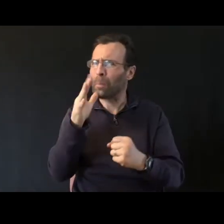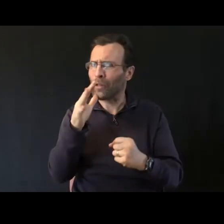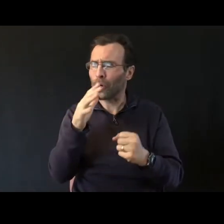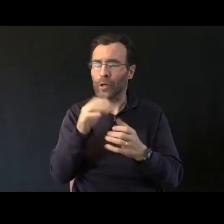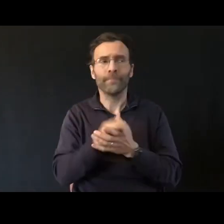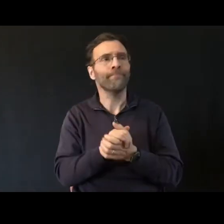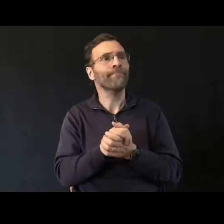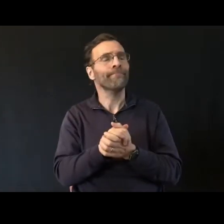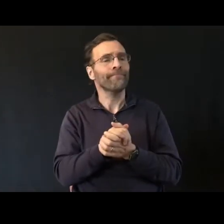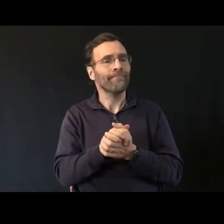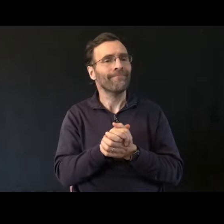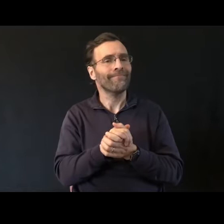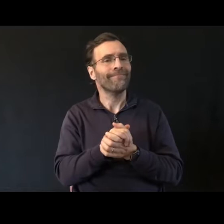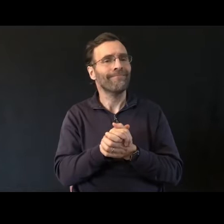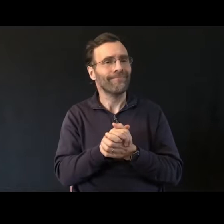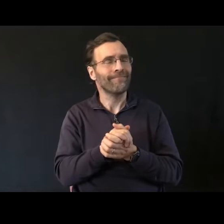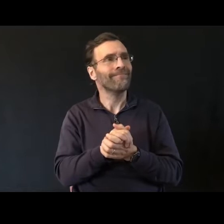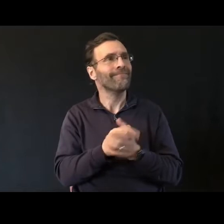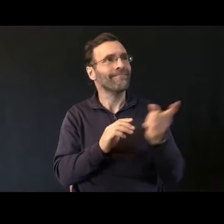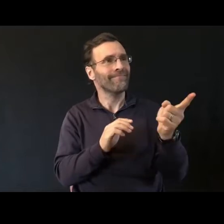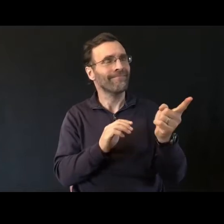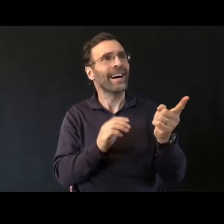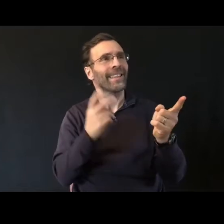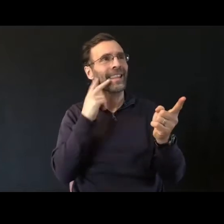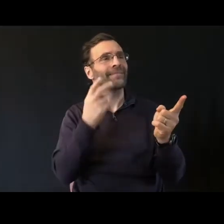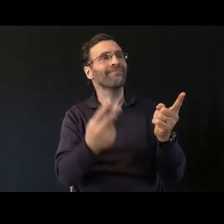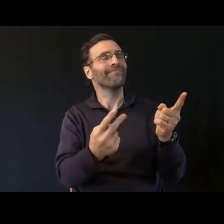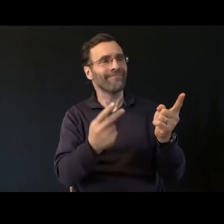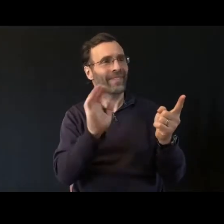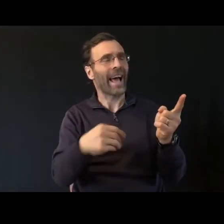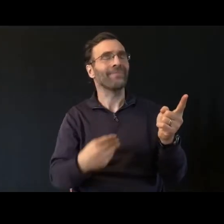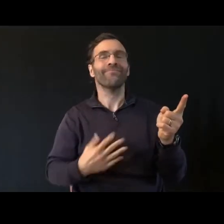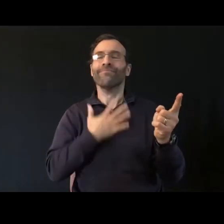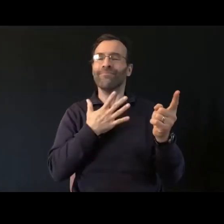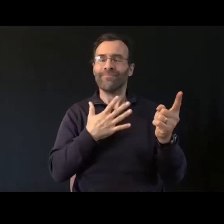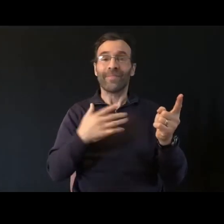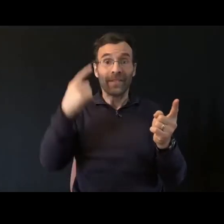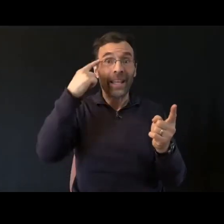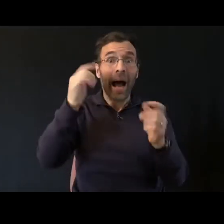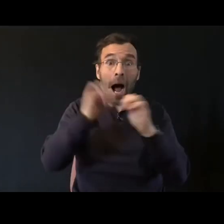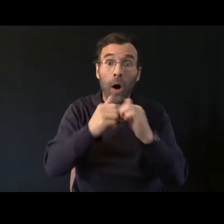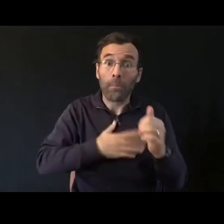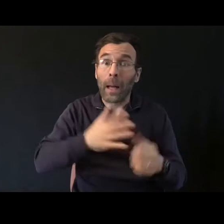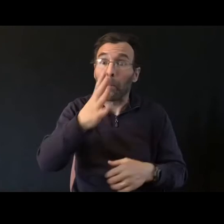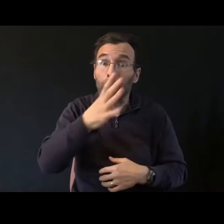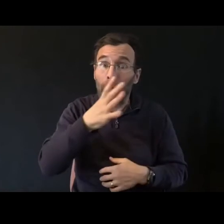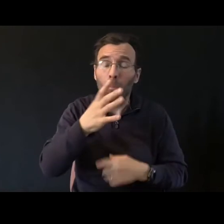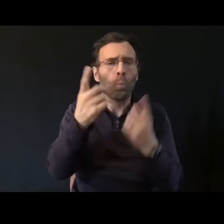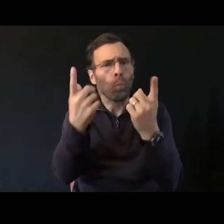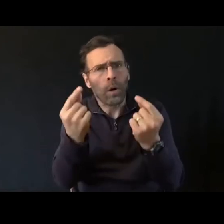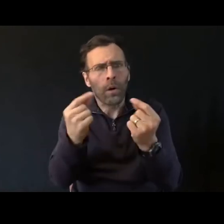think that's what inspires me, because of the way she was and what she would do